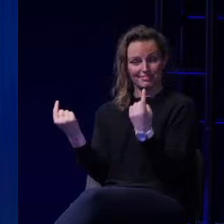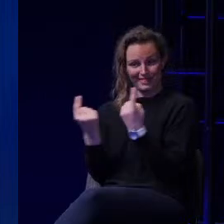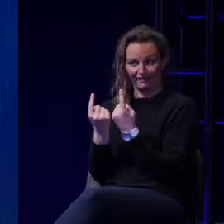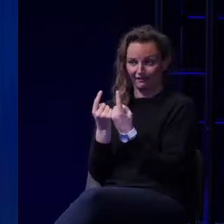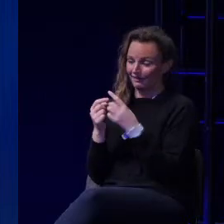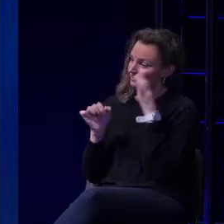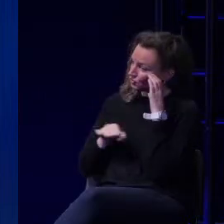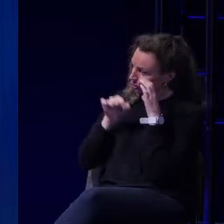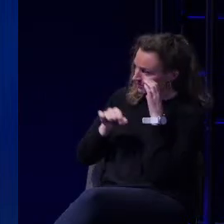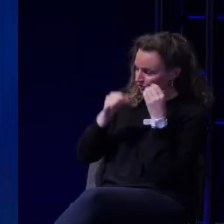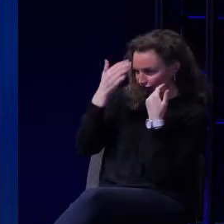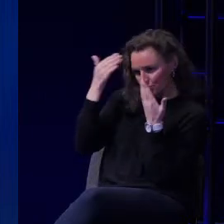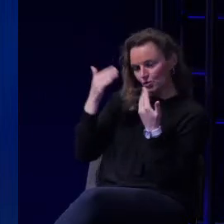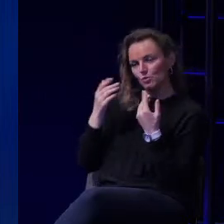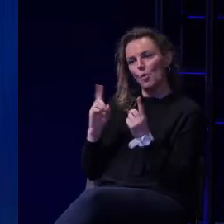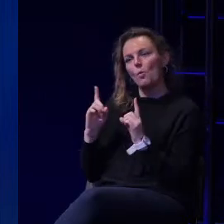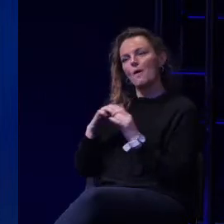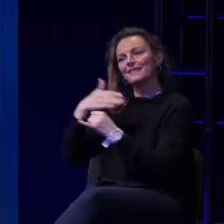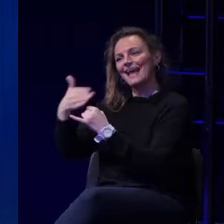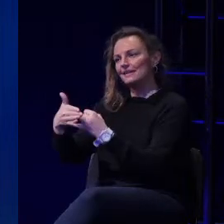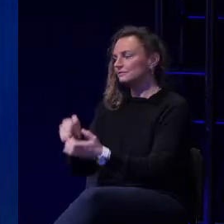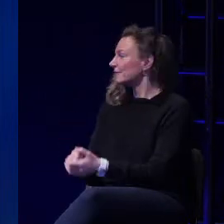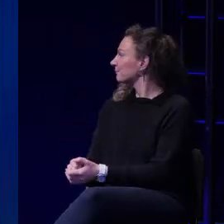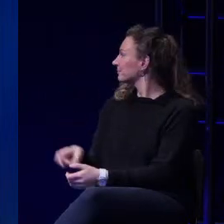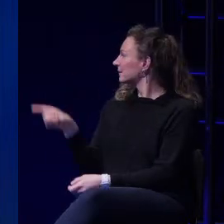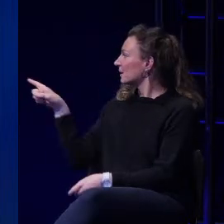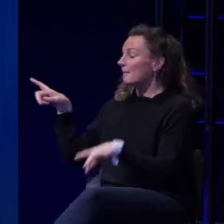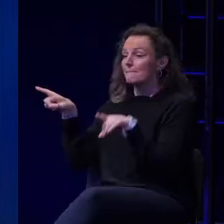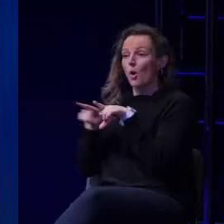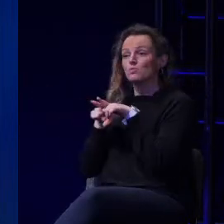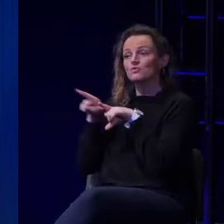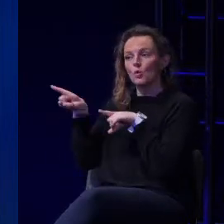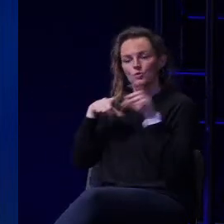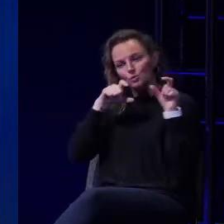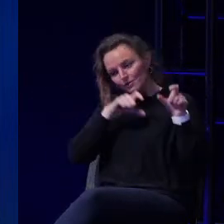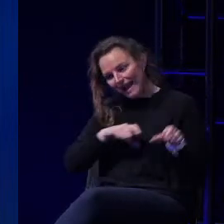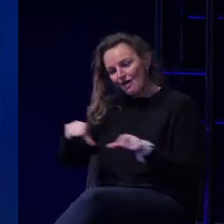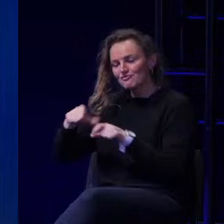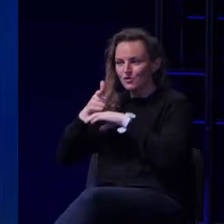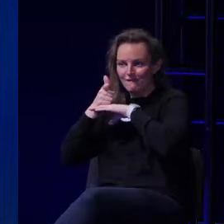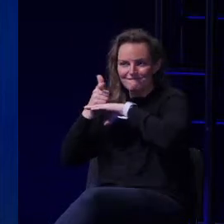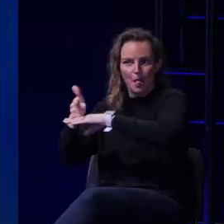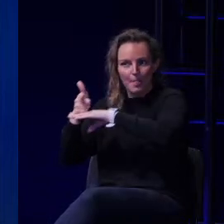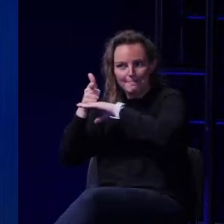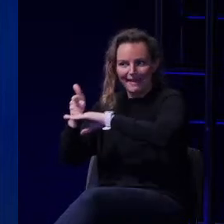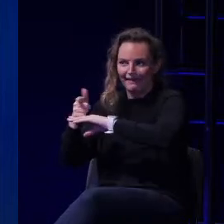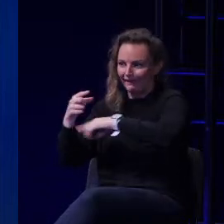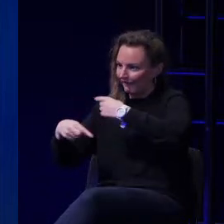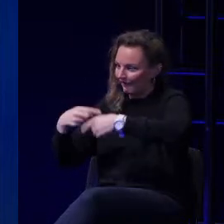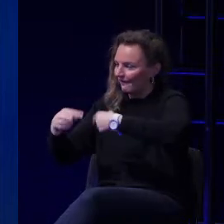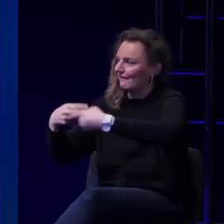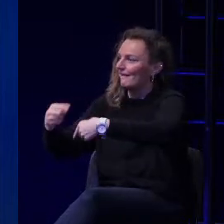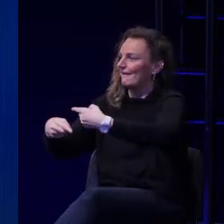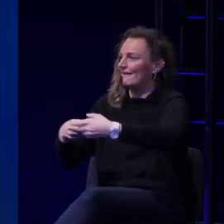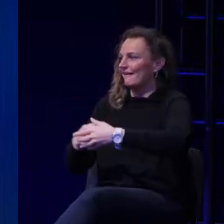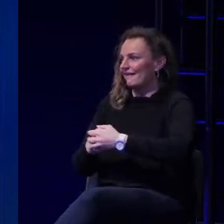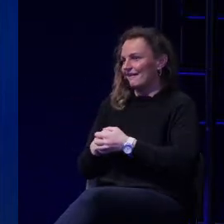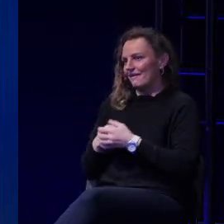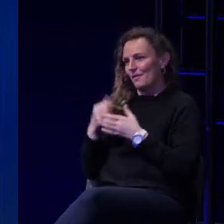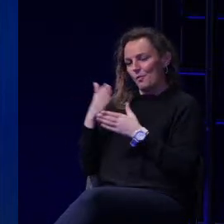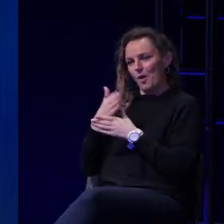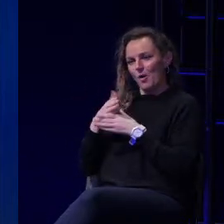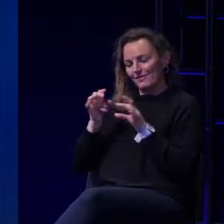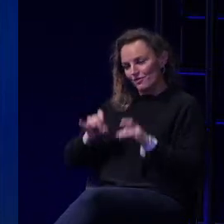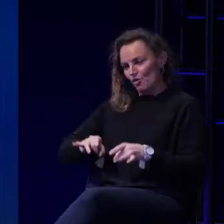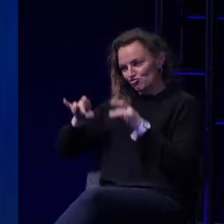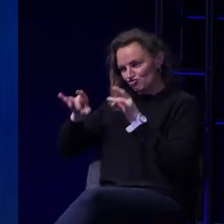the end is. And also, Barry, that you keep filming. I remember when, you know... Oh, never stop. Yeah, I worked with an Australian documentary maker and